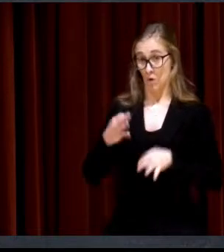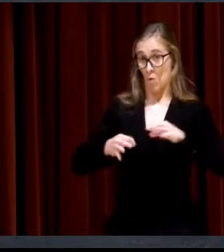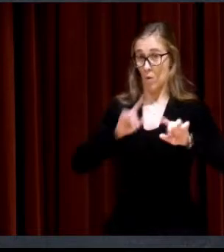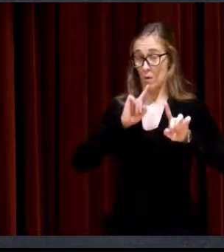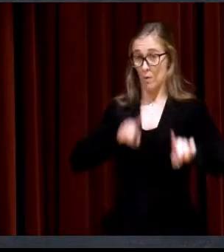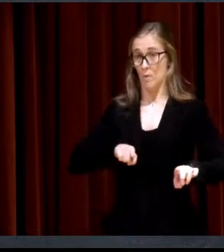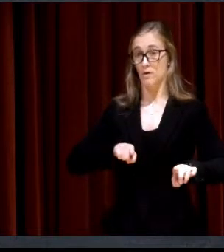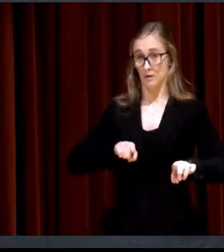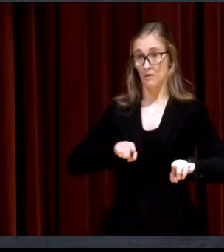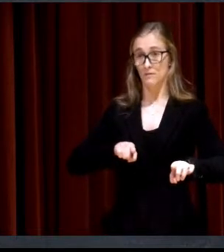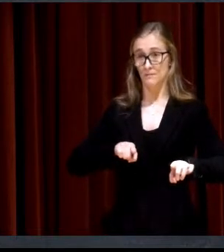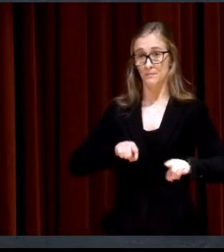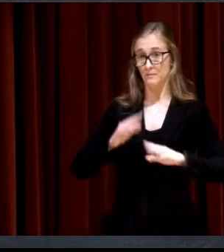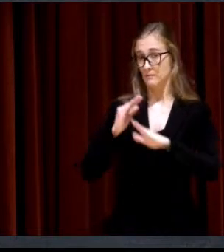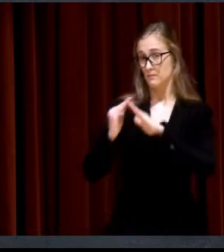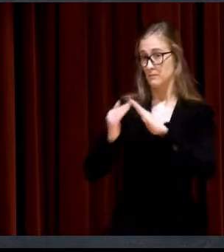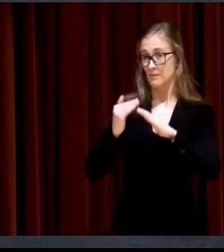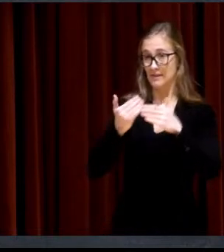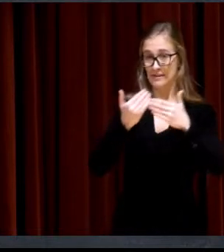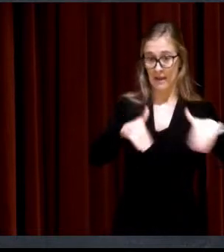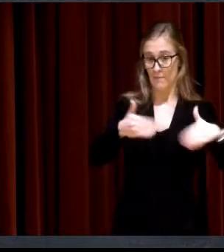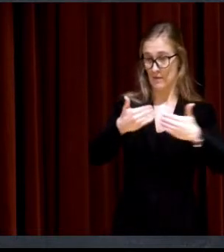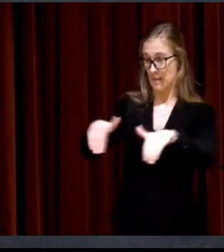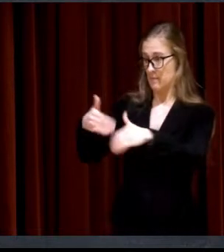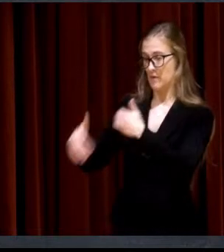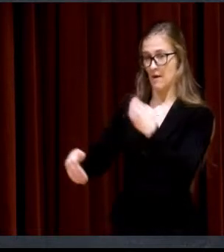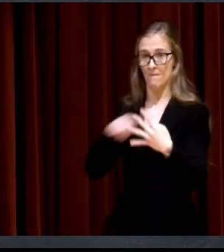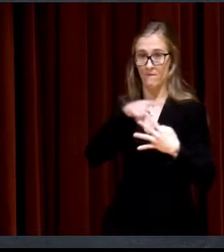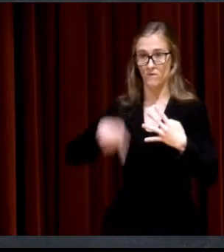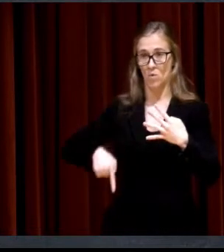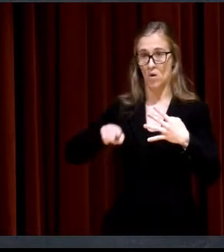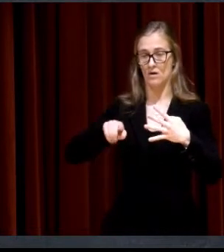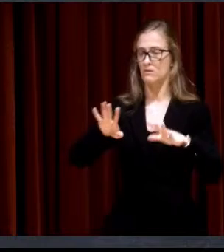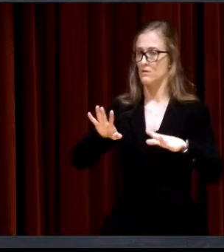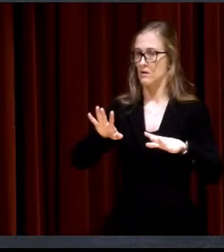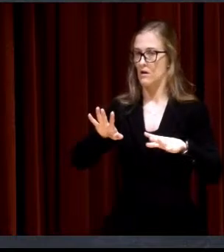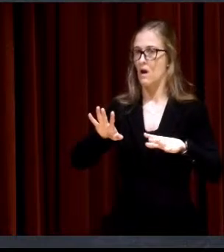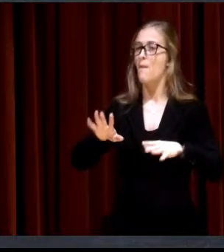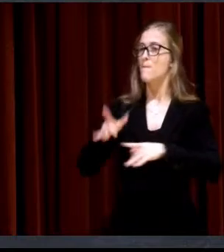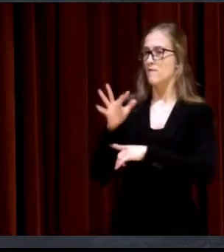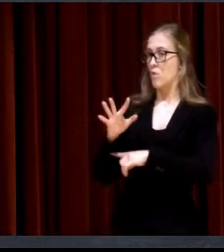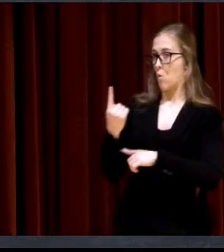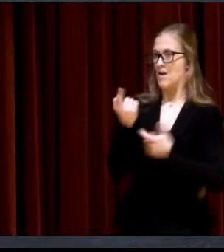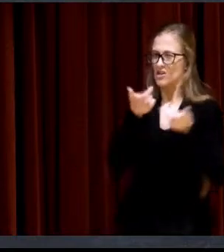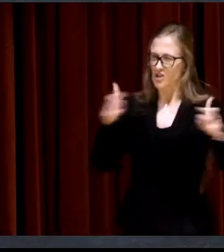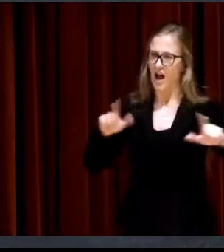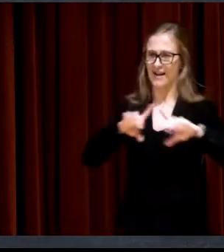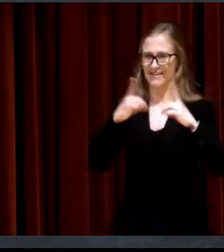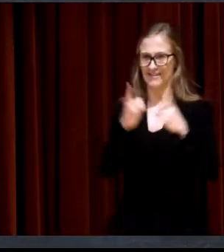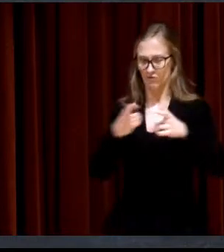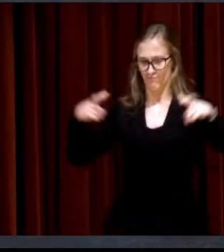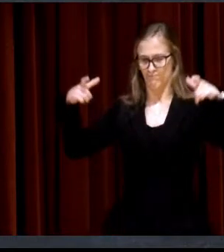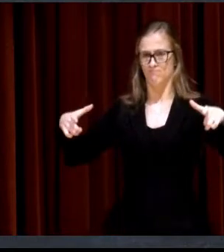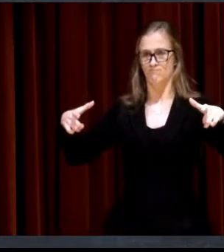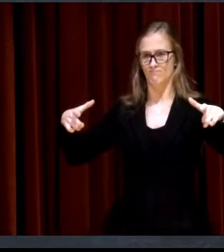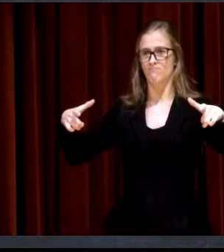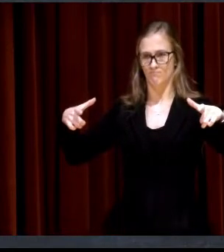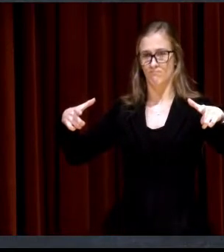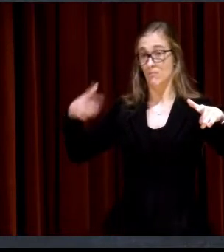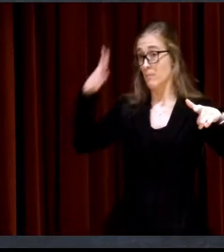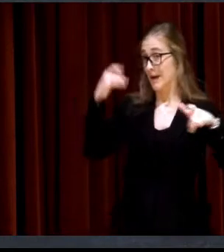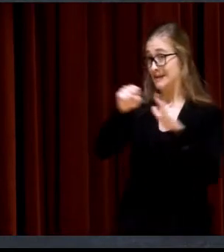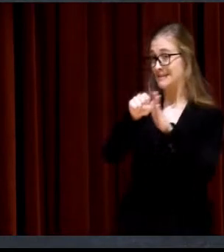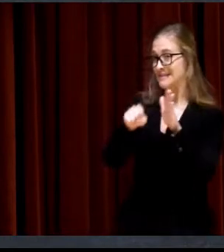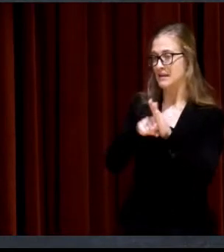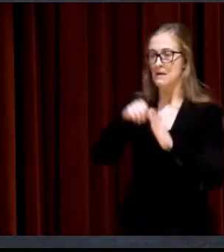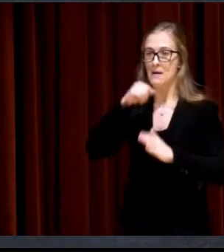ordered that the city be separated into 4 districts. Initially it was one big district because the state